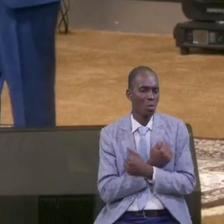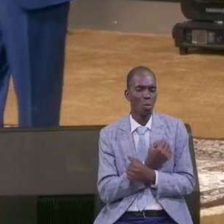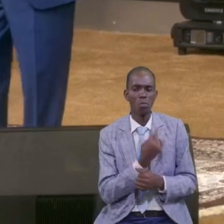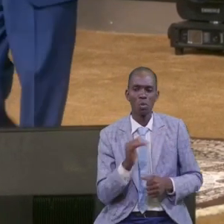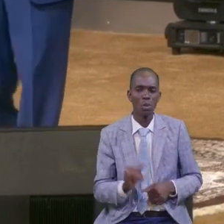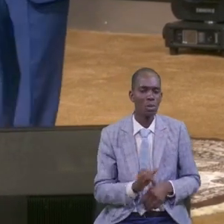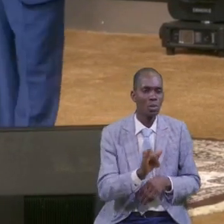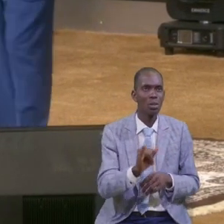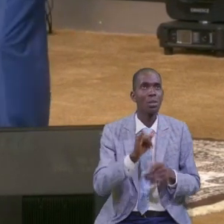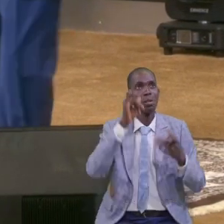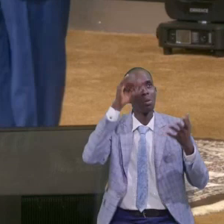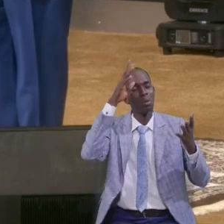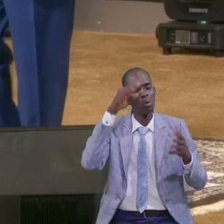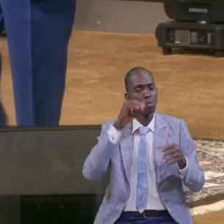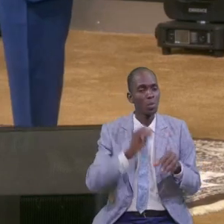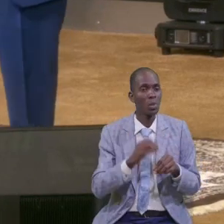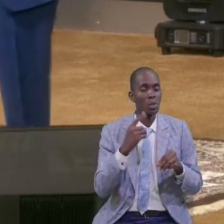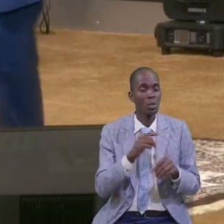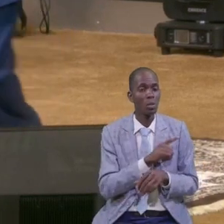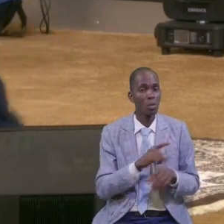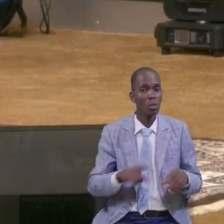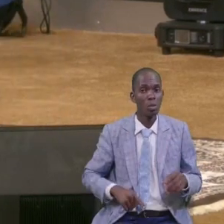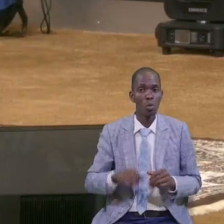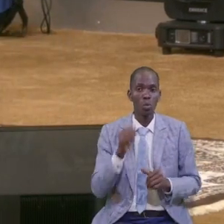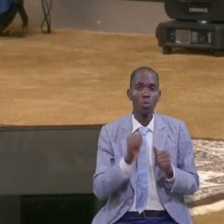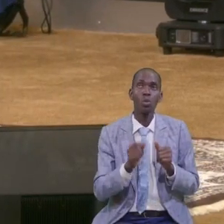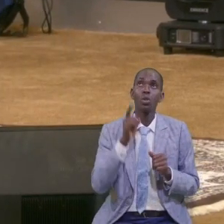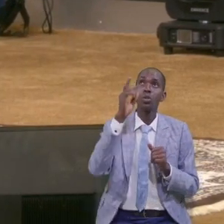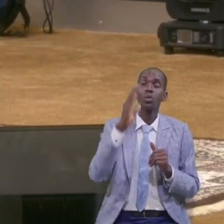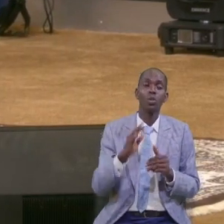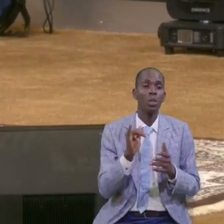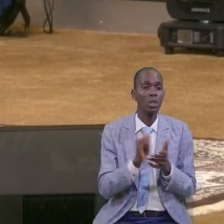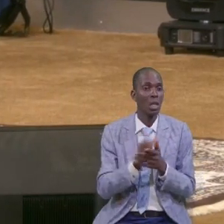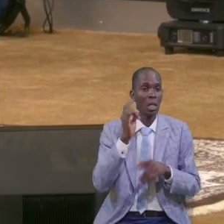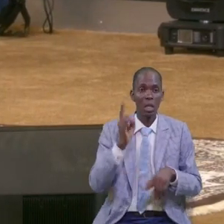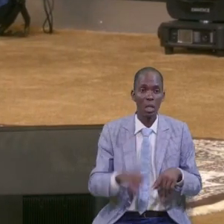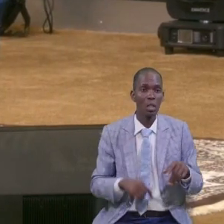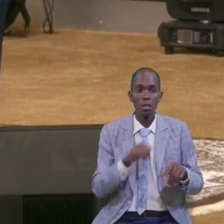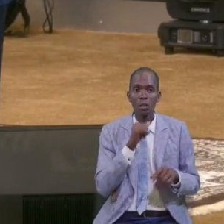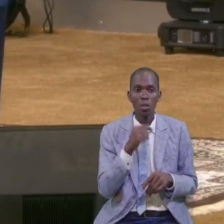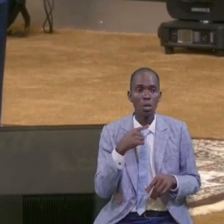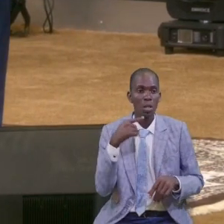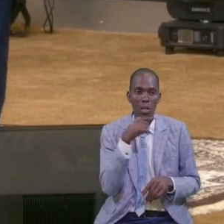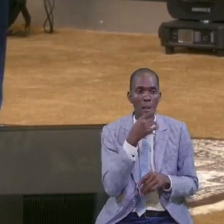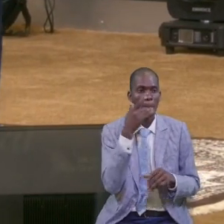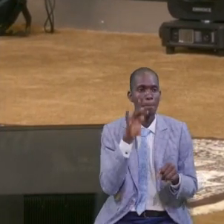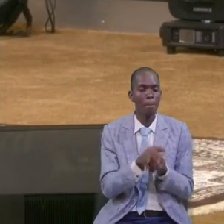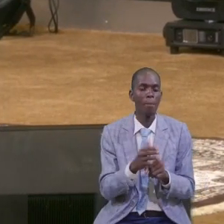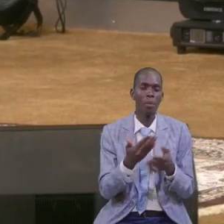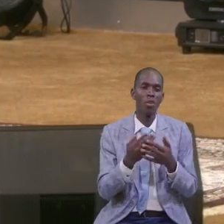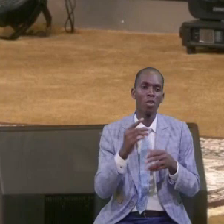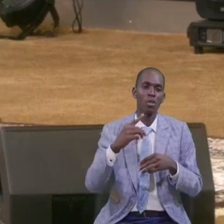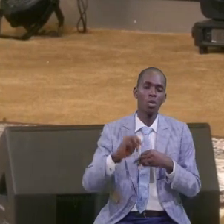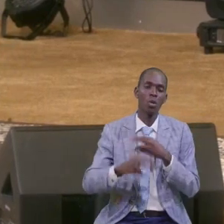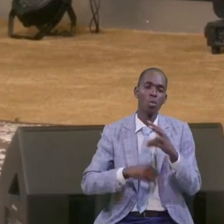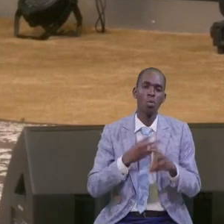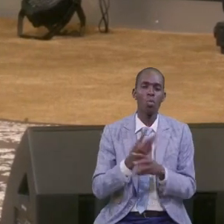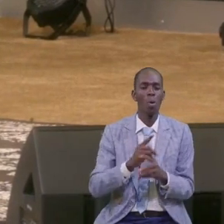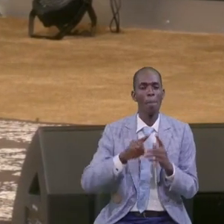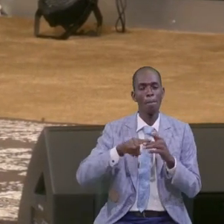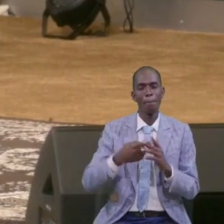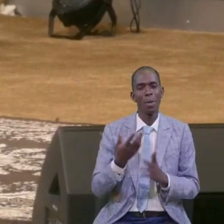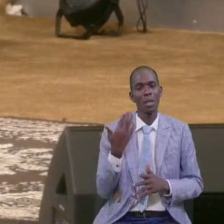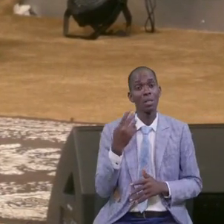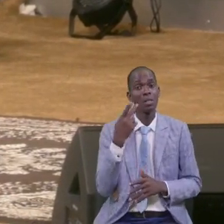Lord, in hope of eternal life, which God that cannot lie promised before the world began. Servants of